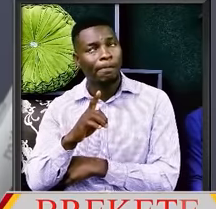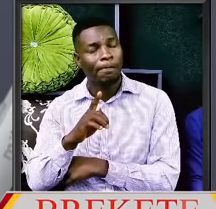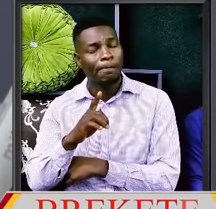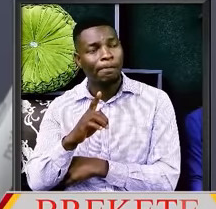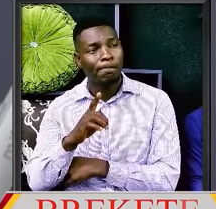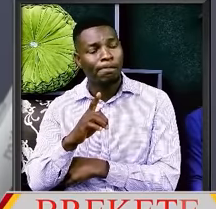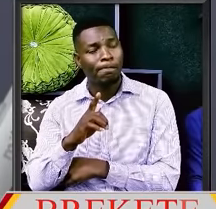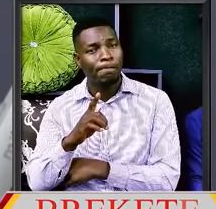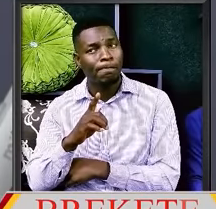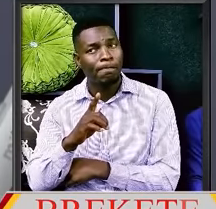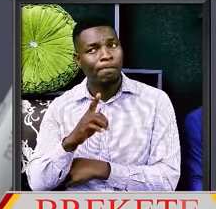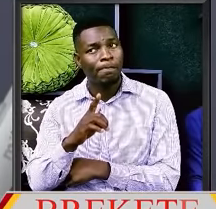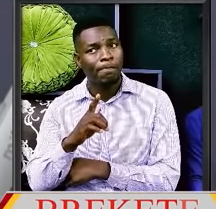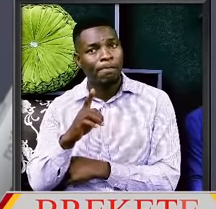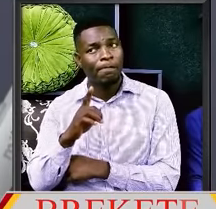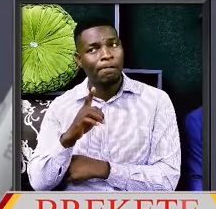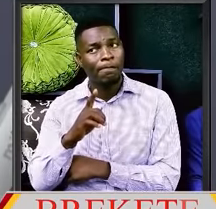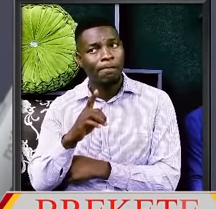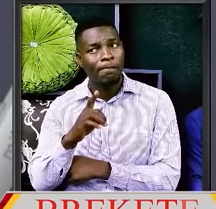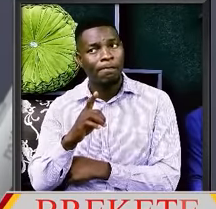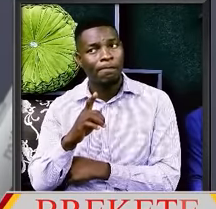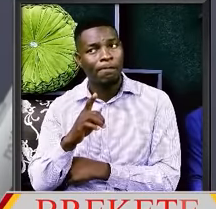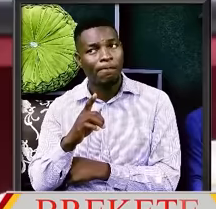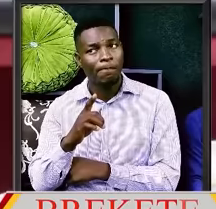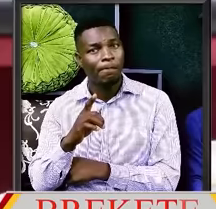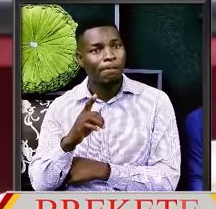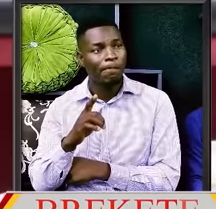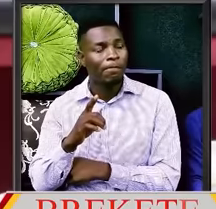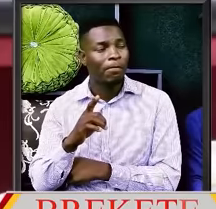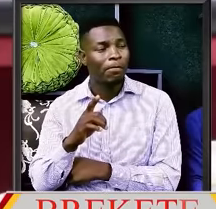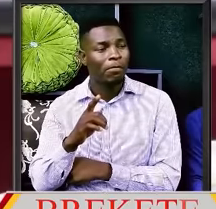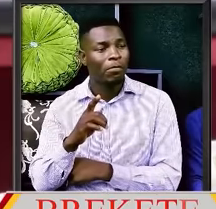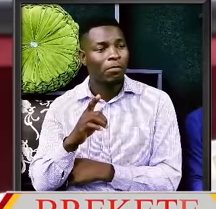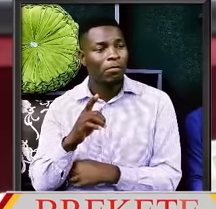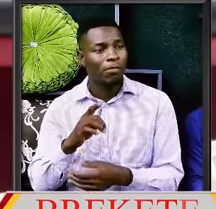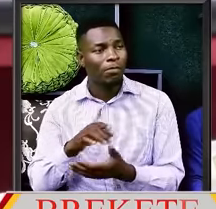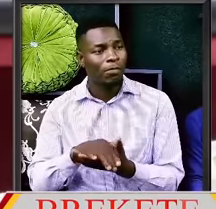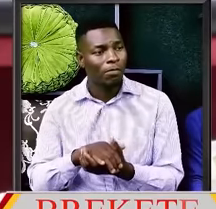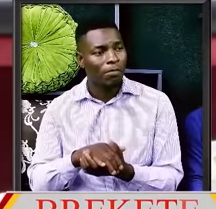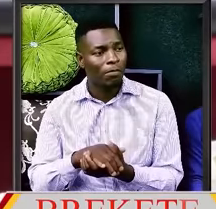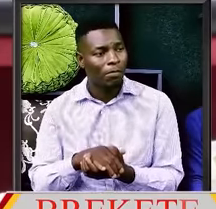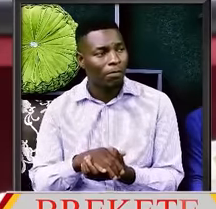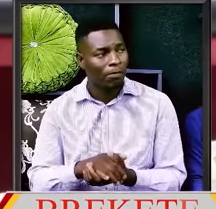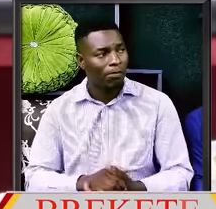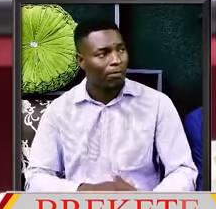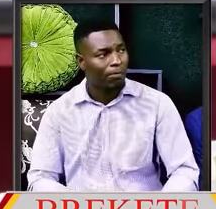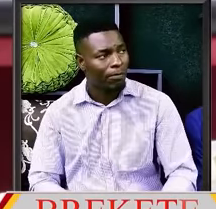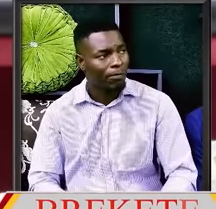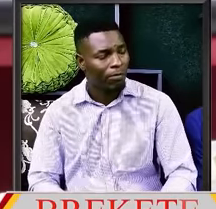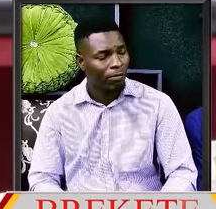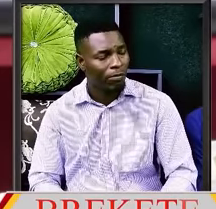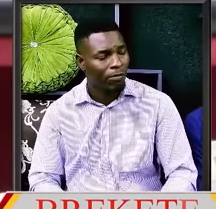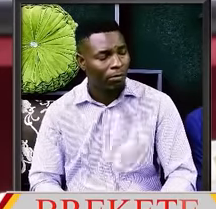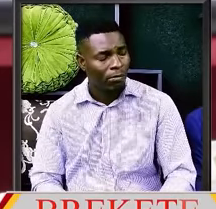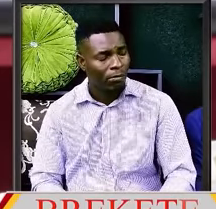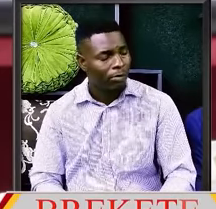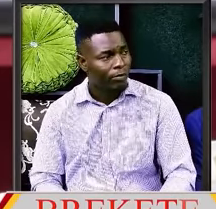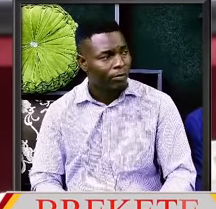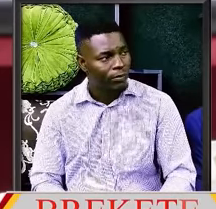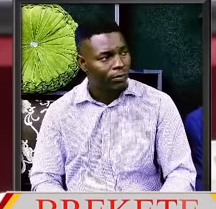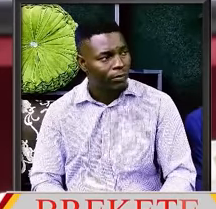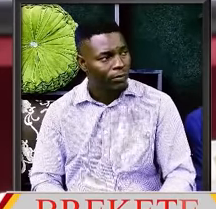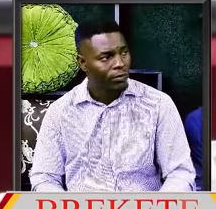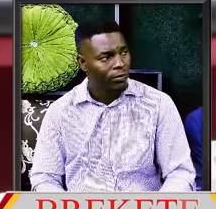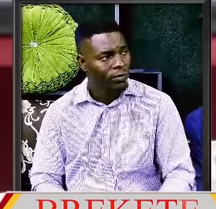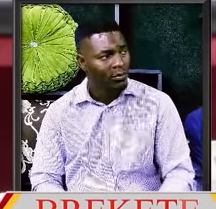with Baba Mohbad’s will like that the case. That is why he's saying that Falano is against him. Because the man was not